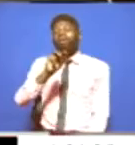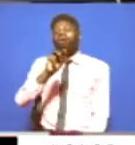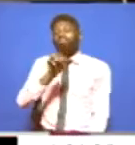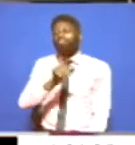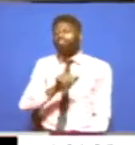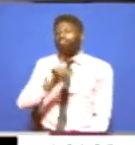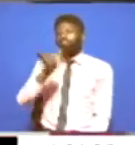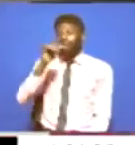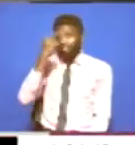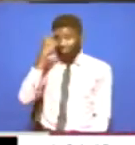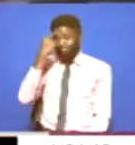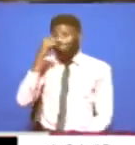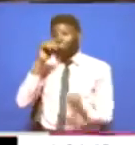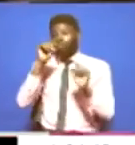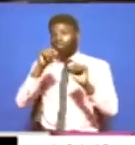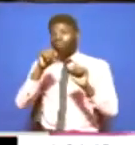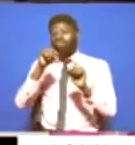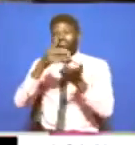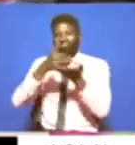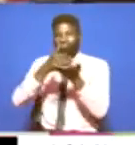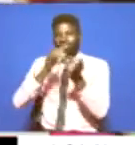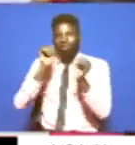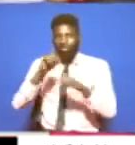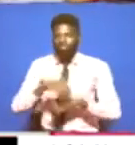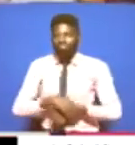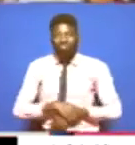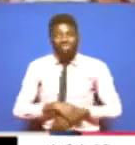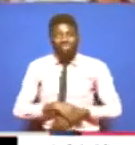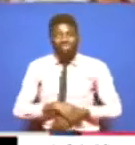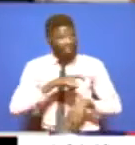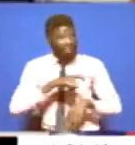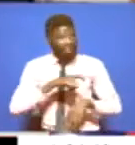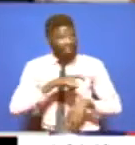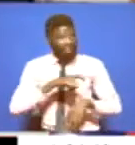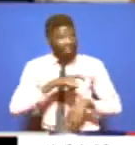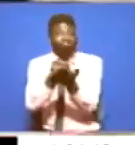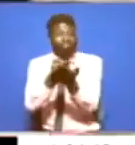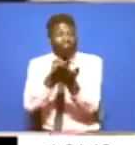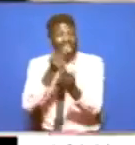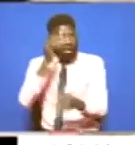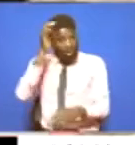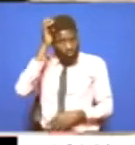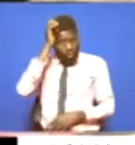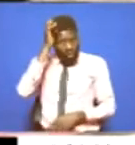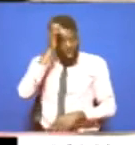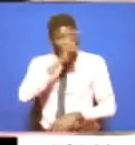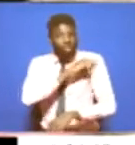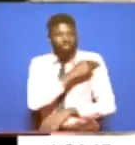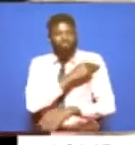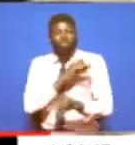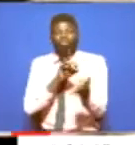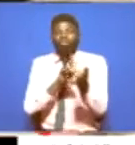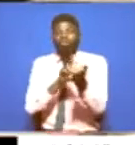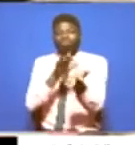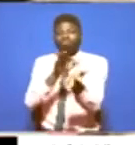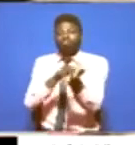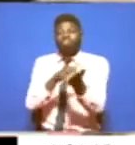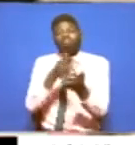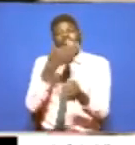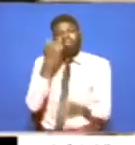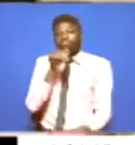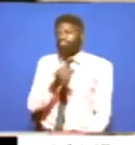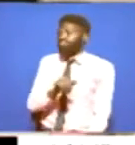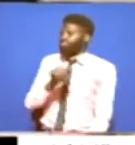His latest admission at Eldoret Hospital saw doctors recommend to remove the brain tumor, which cost